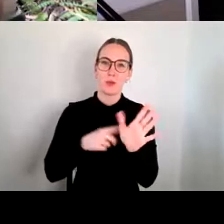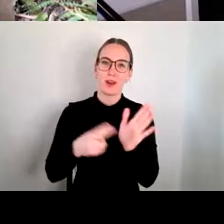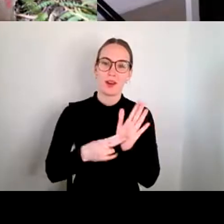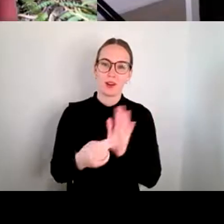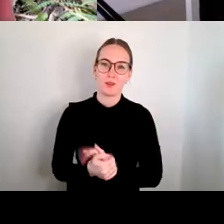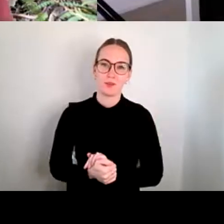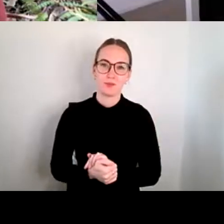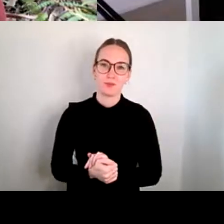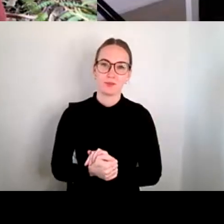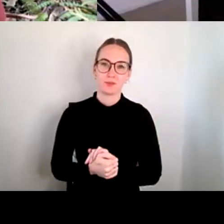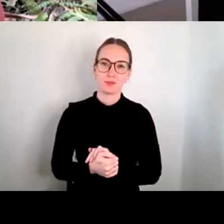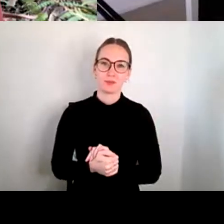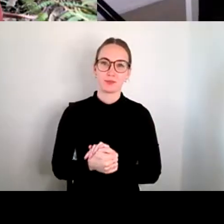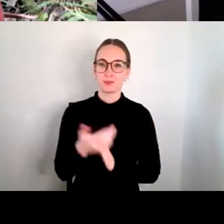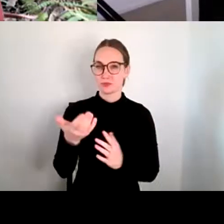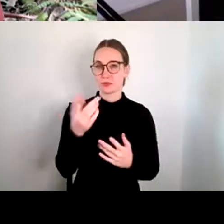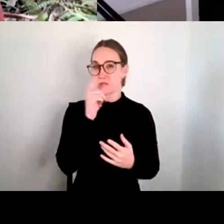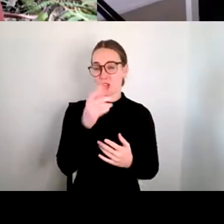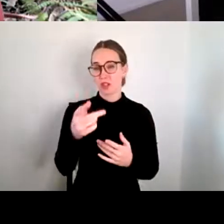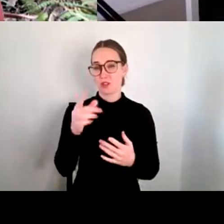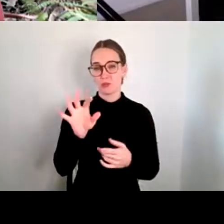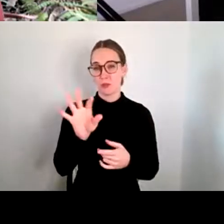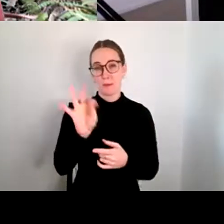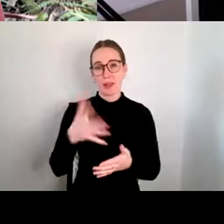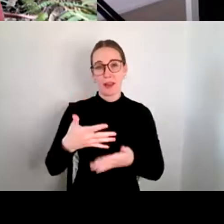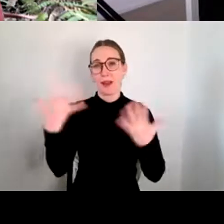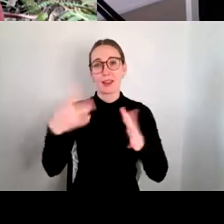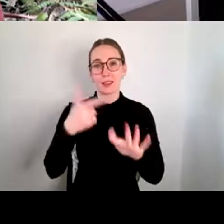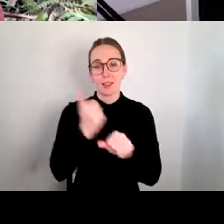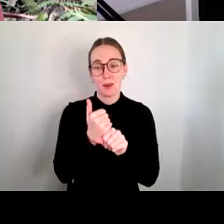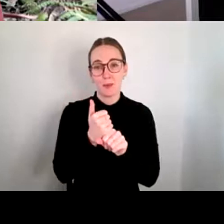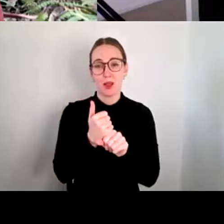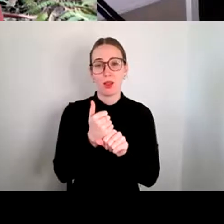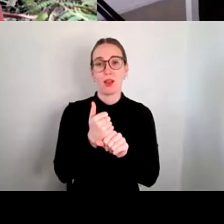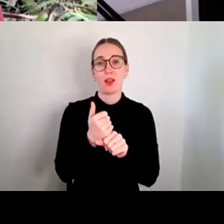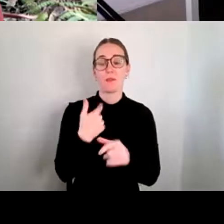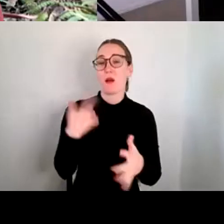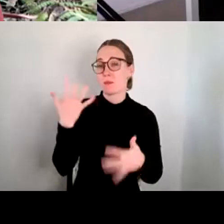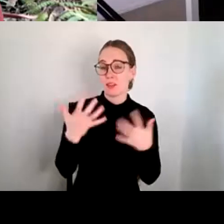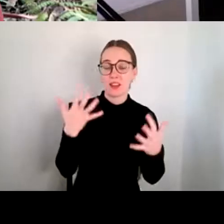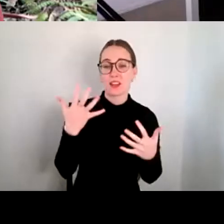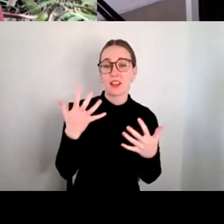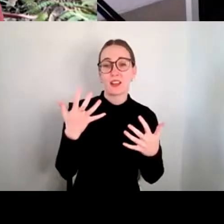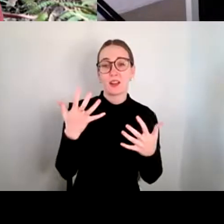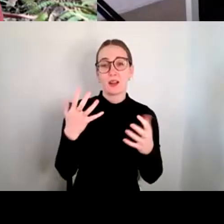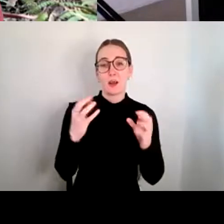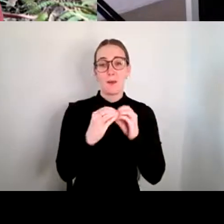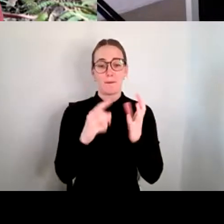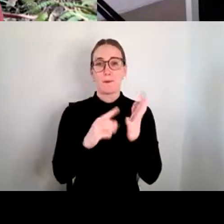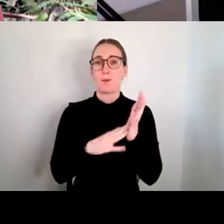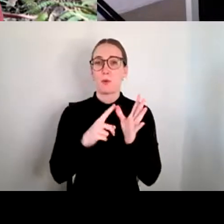you can draw on any example from your life if you like, but I'm sort of thinking about Bumali as